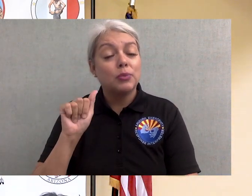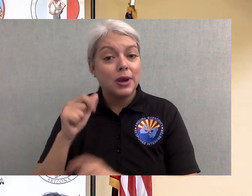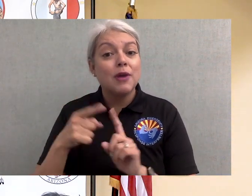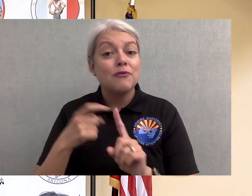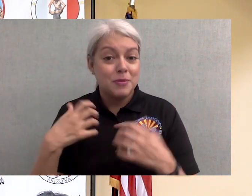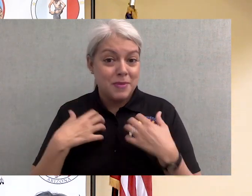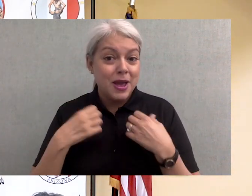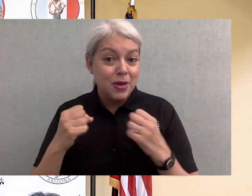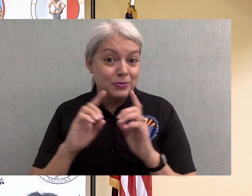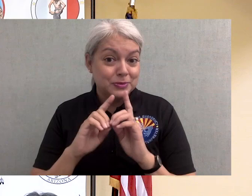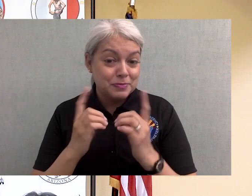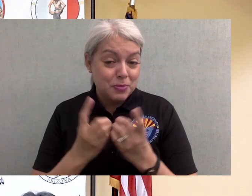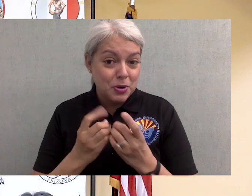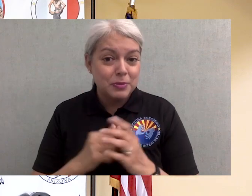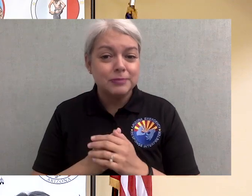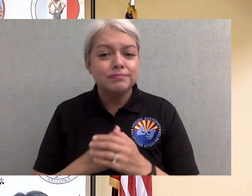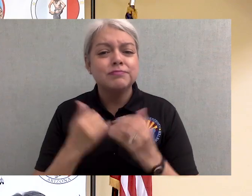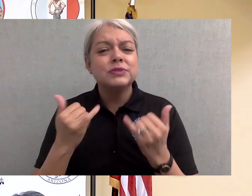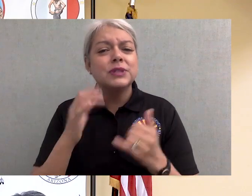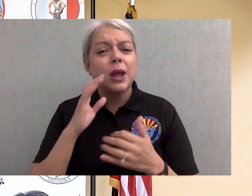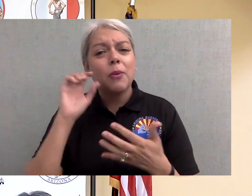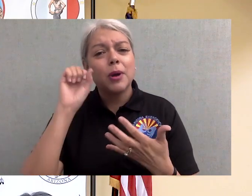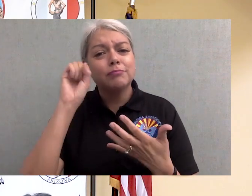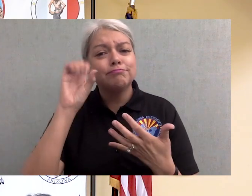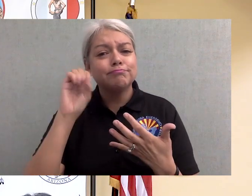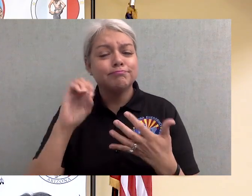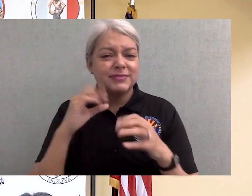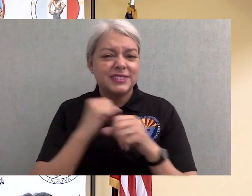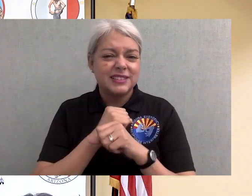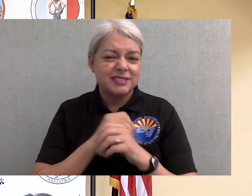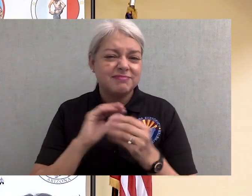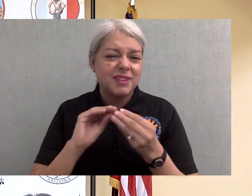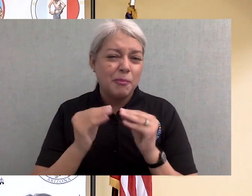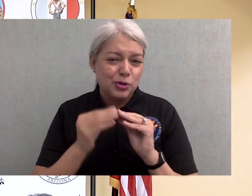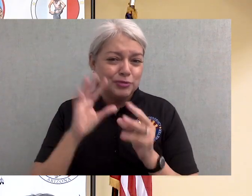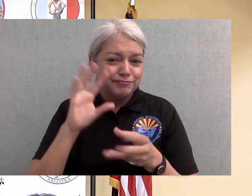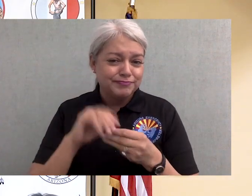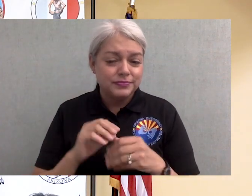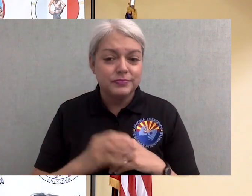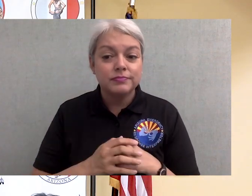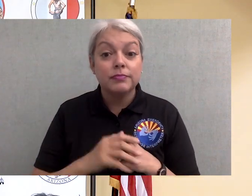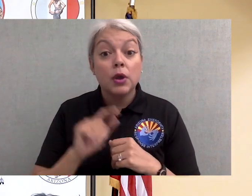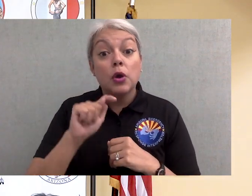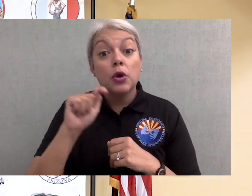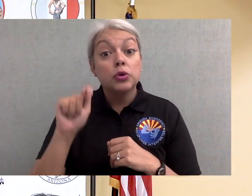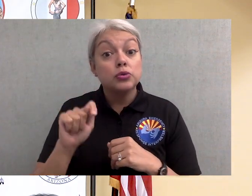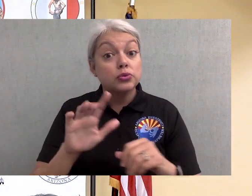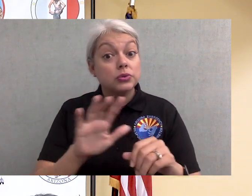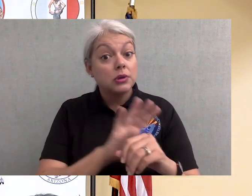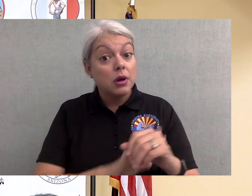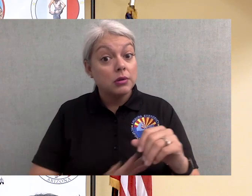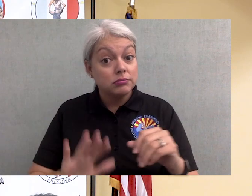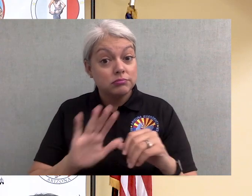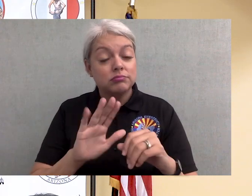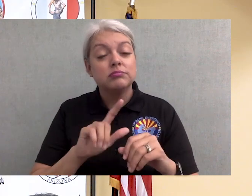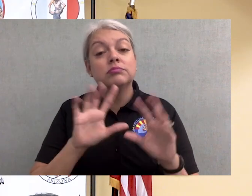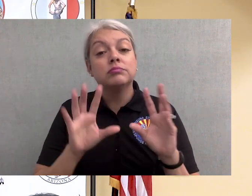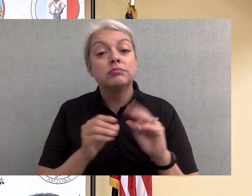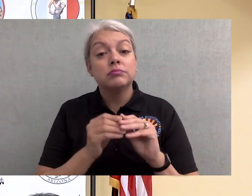some statistical numbers again. So from the Tucson area, reporting date of November